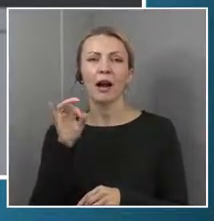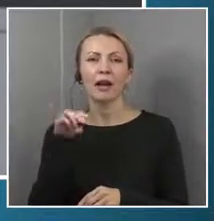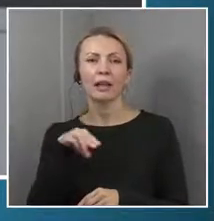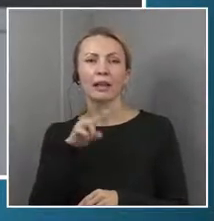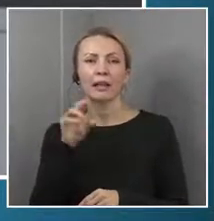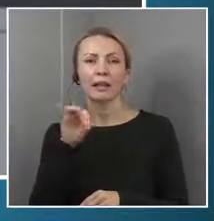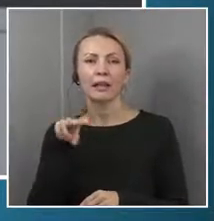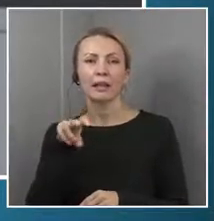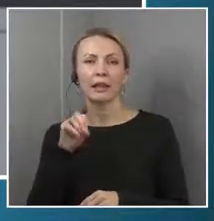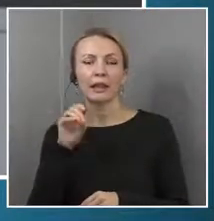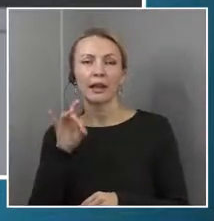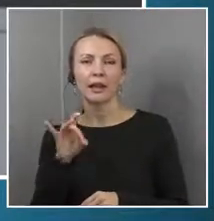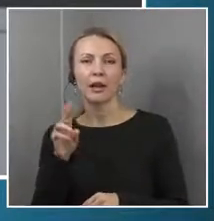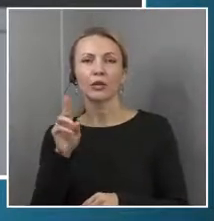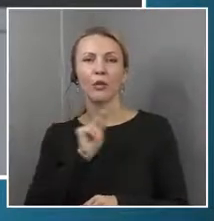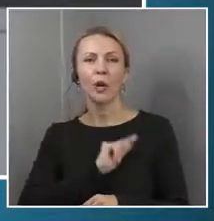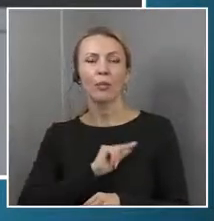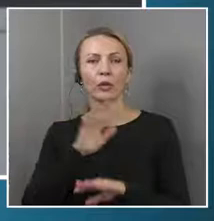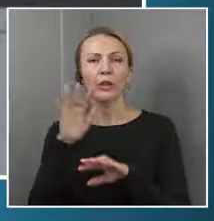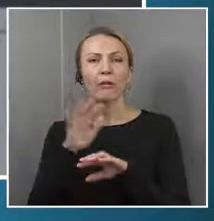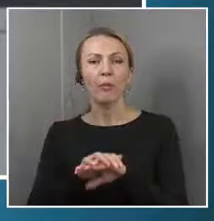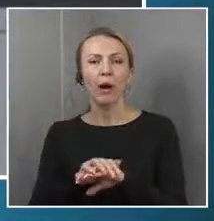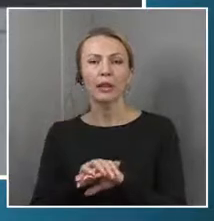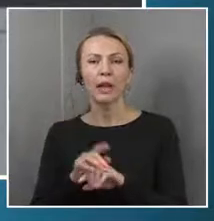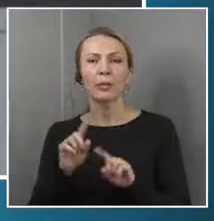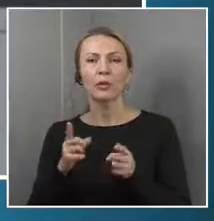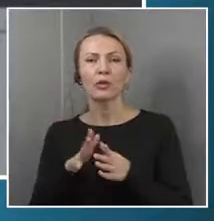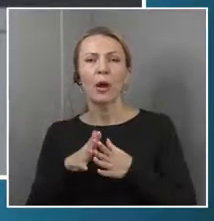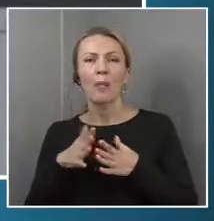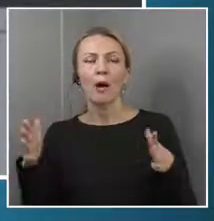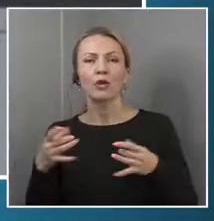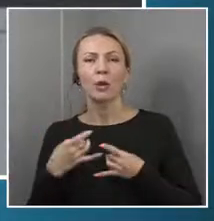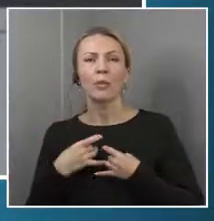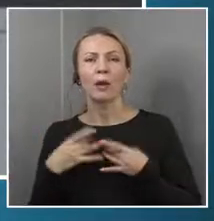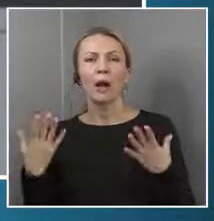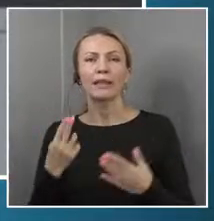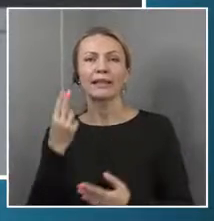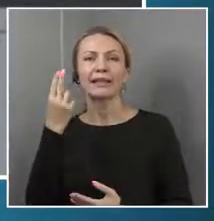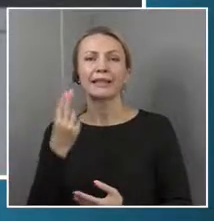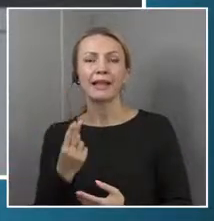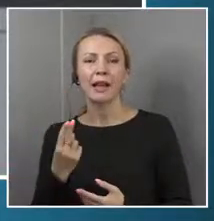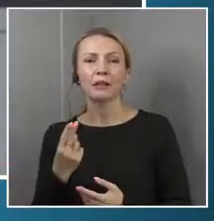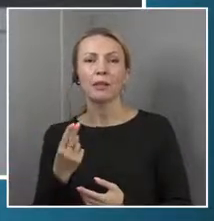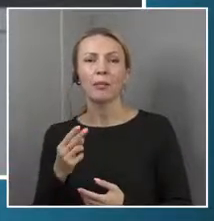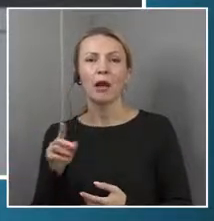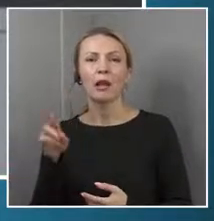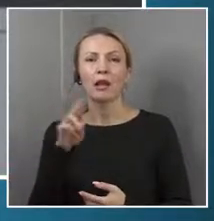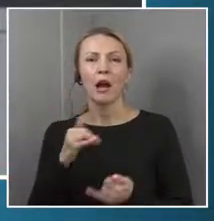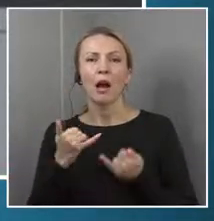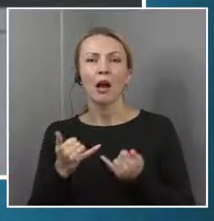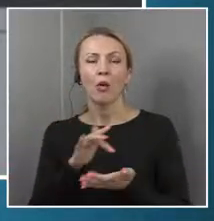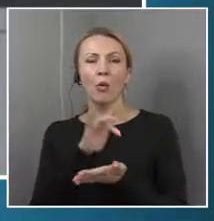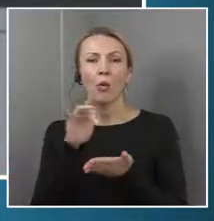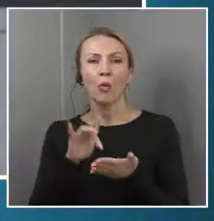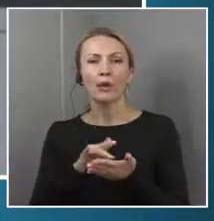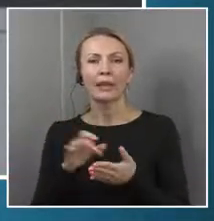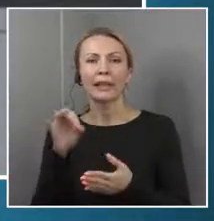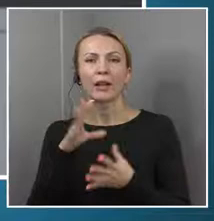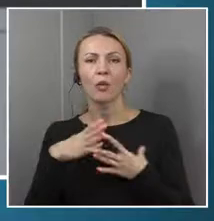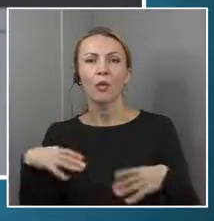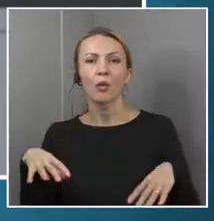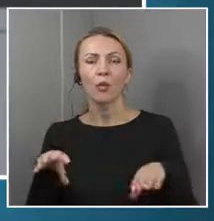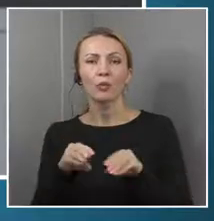if a major exhibition happens in Paris, it will be discussed by a butcher, a banker, and a